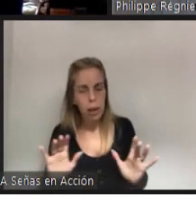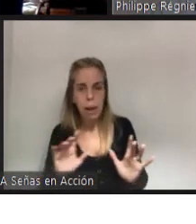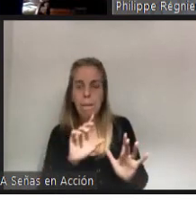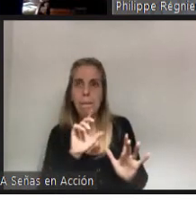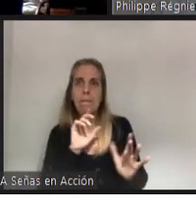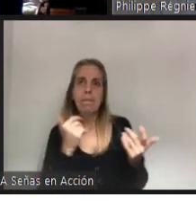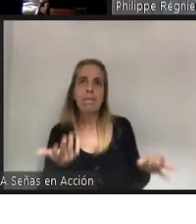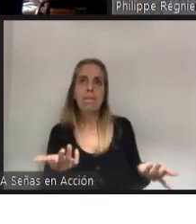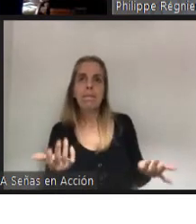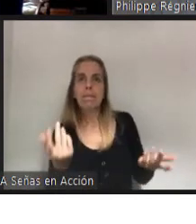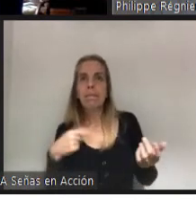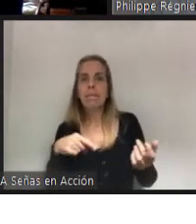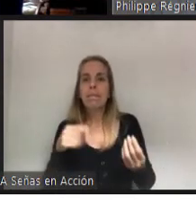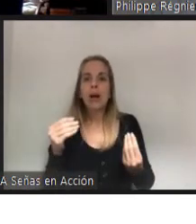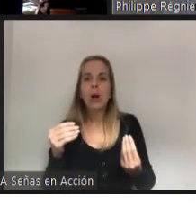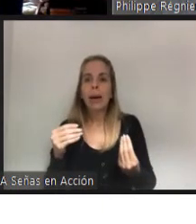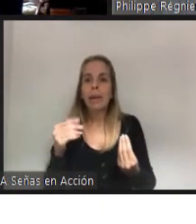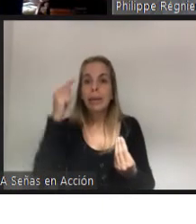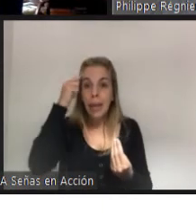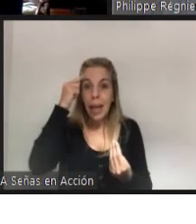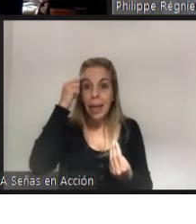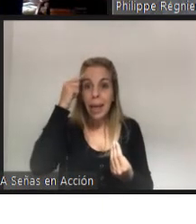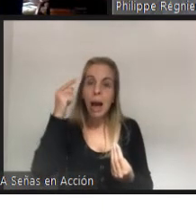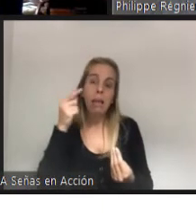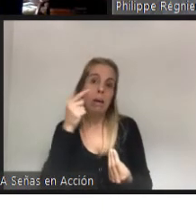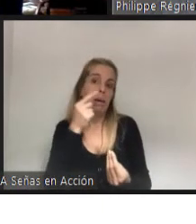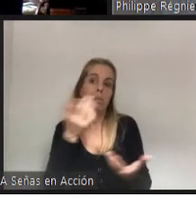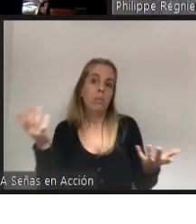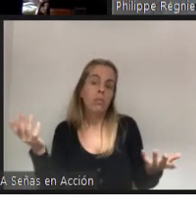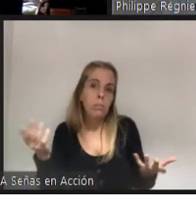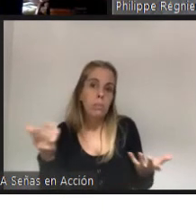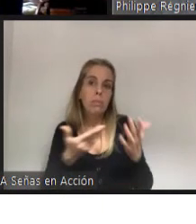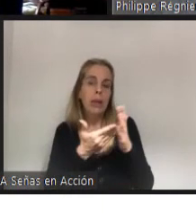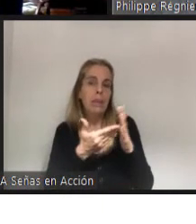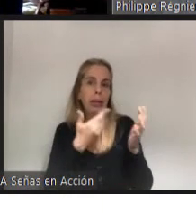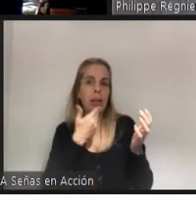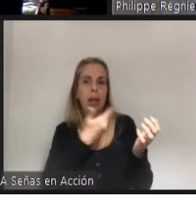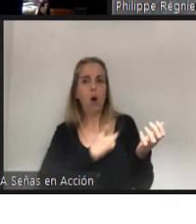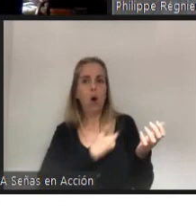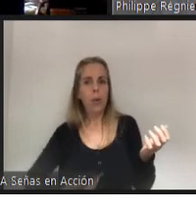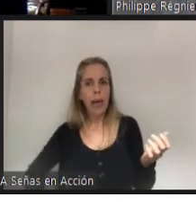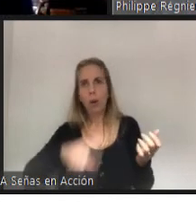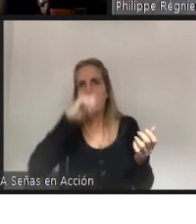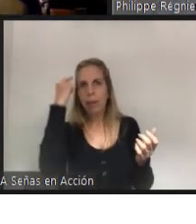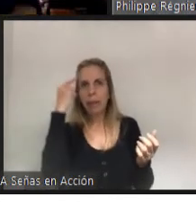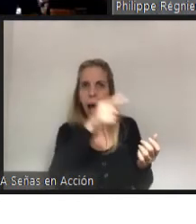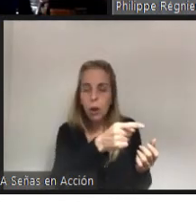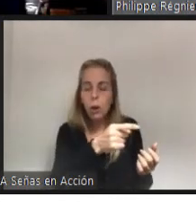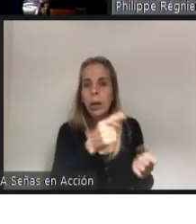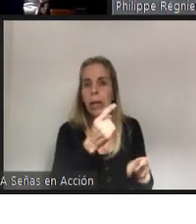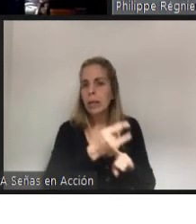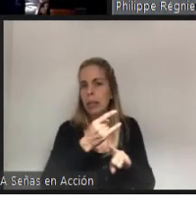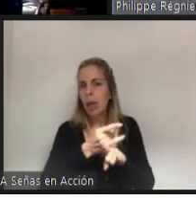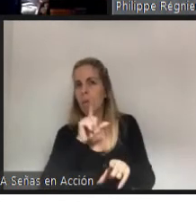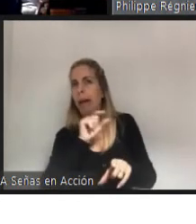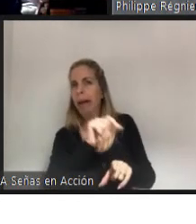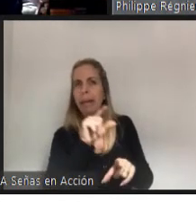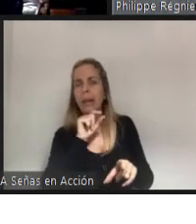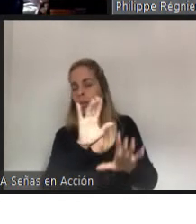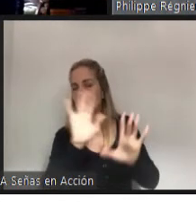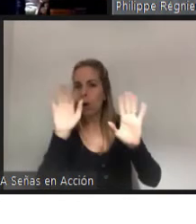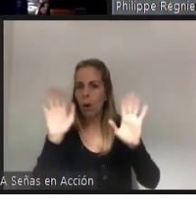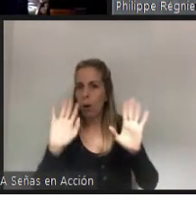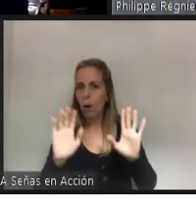What I'm saying here is that the idea that no matter what the government does, that always should be the